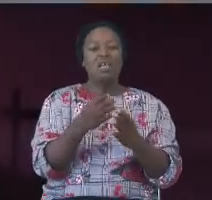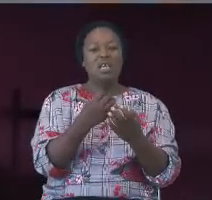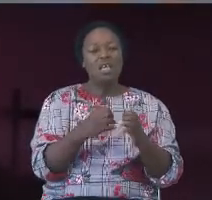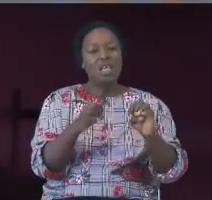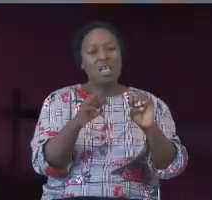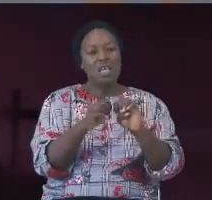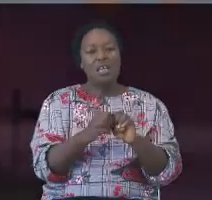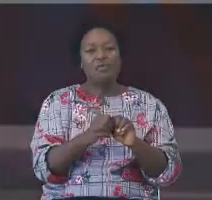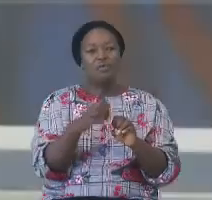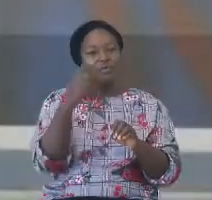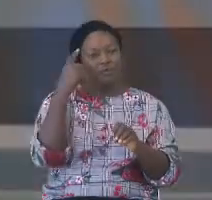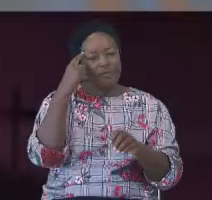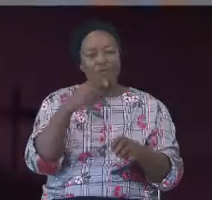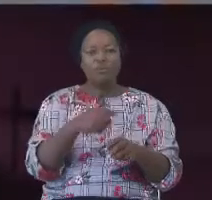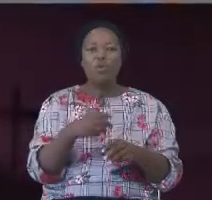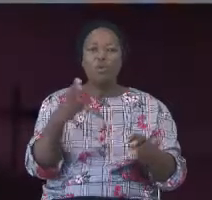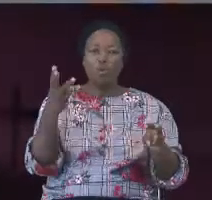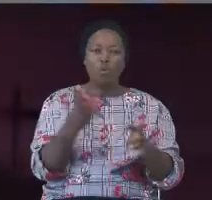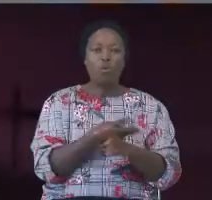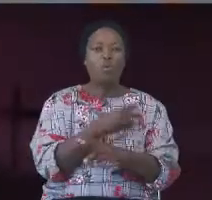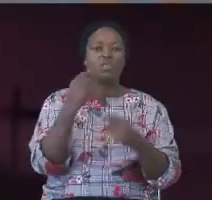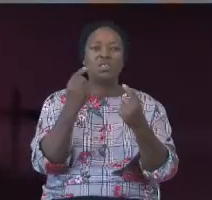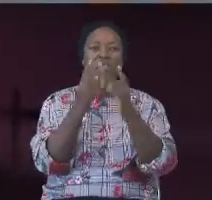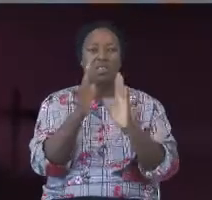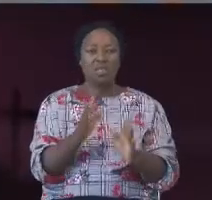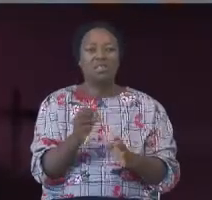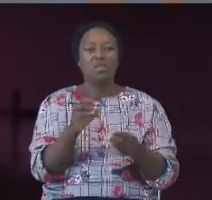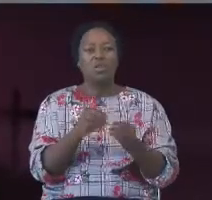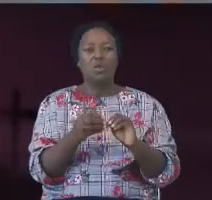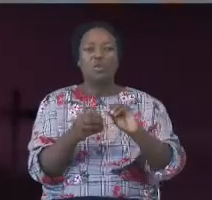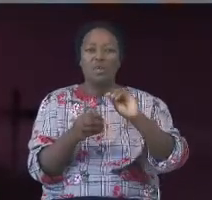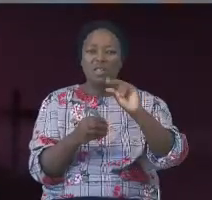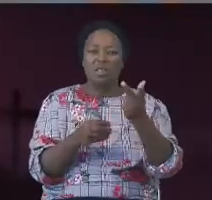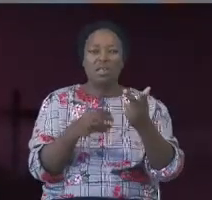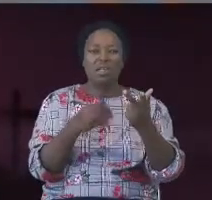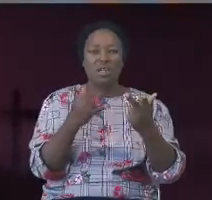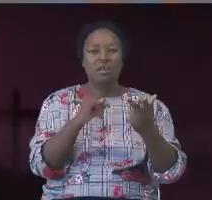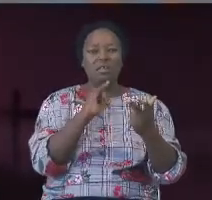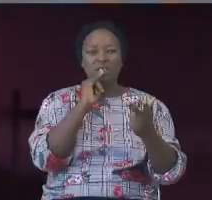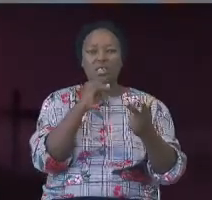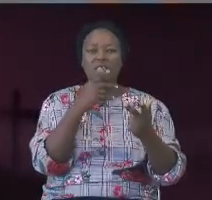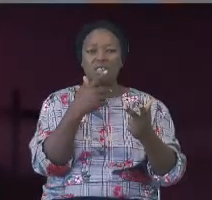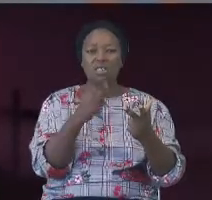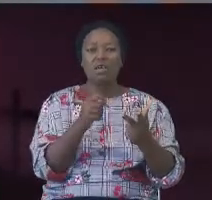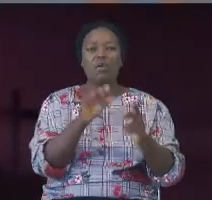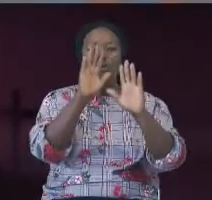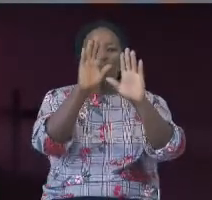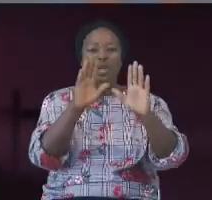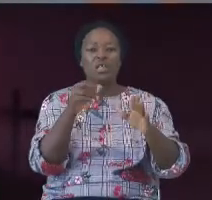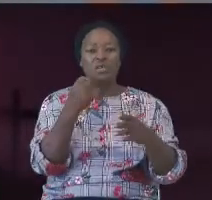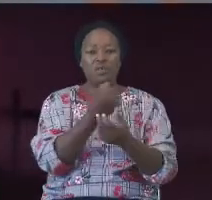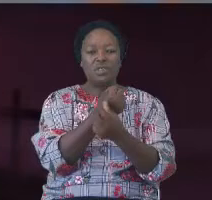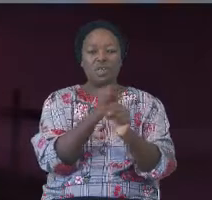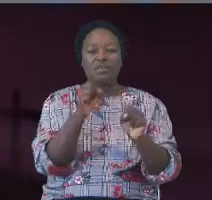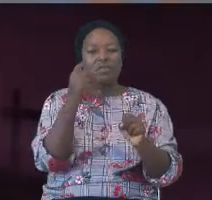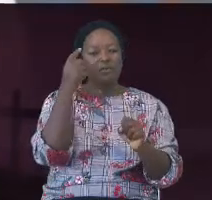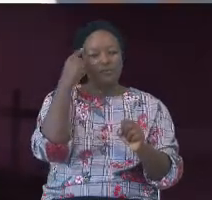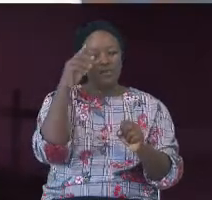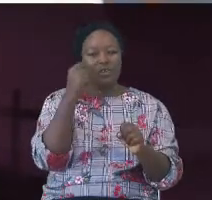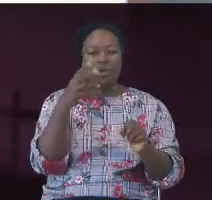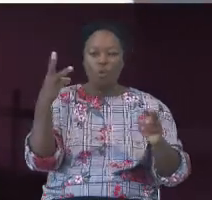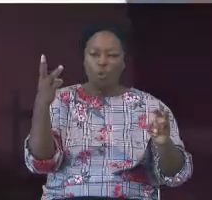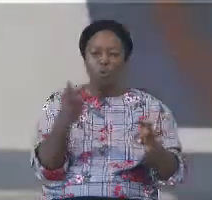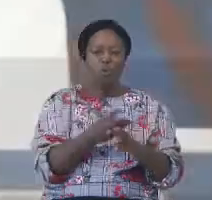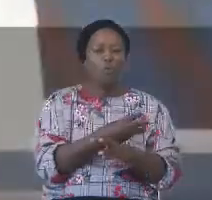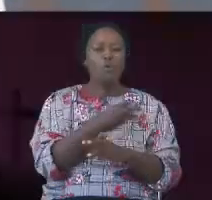wonder of supplication even first corners number three now is the